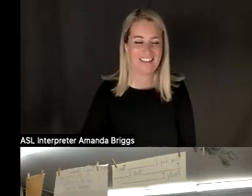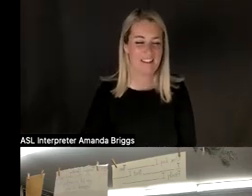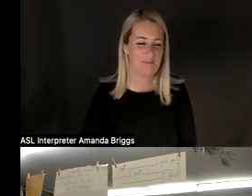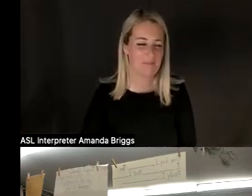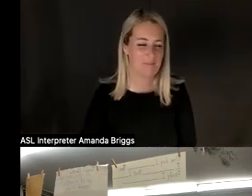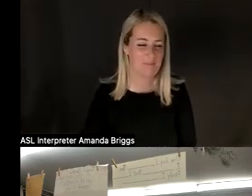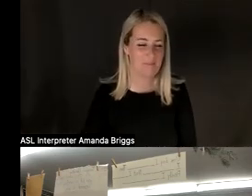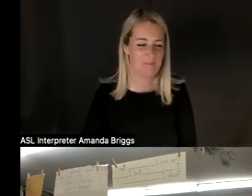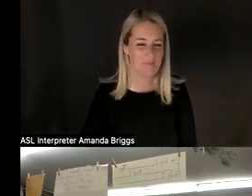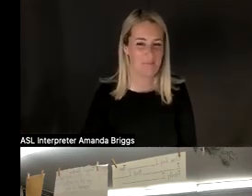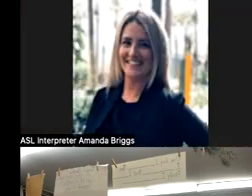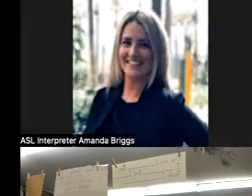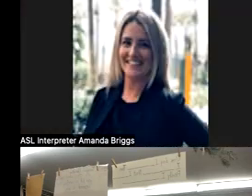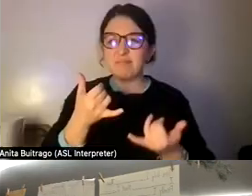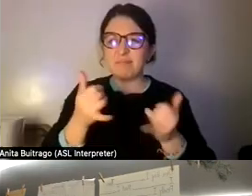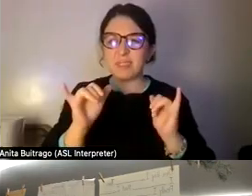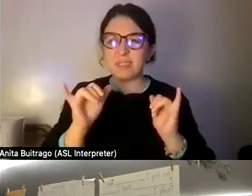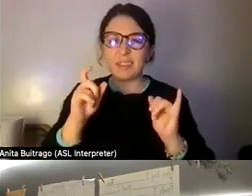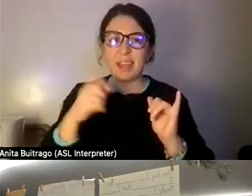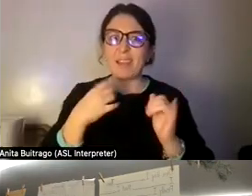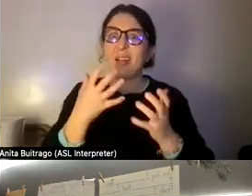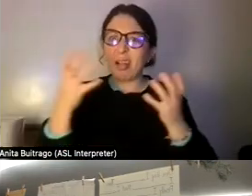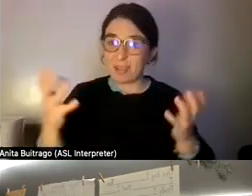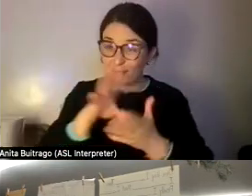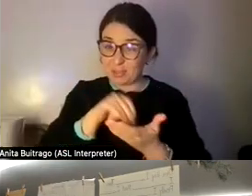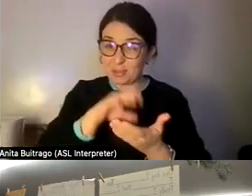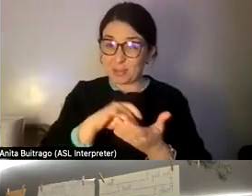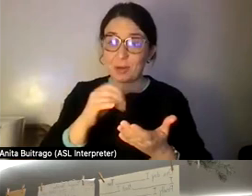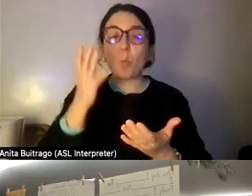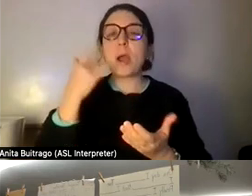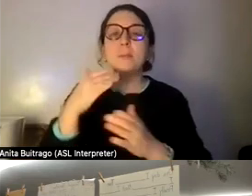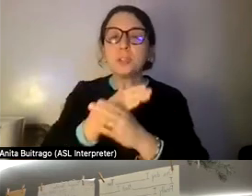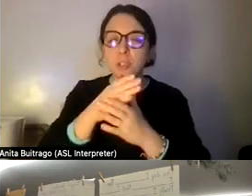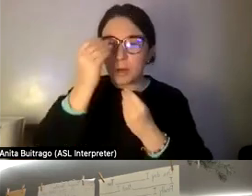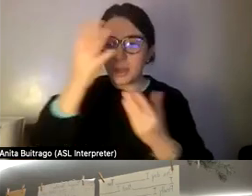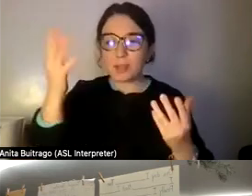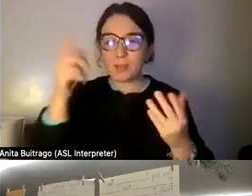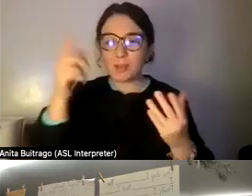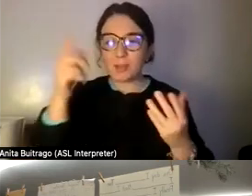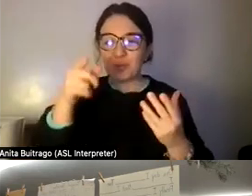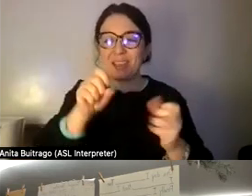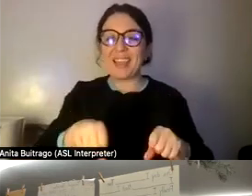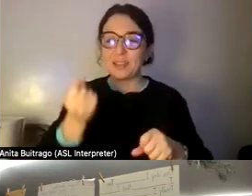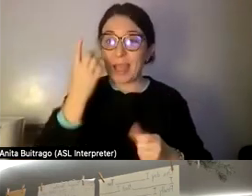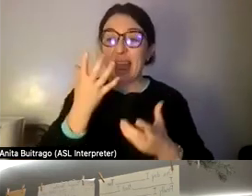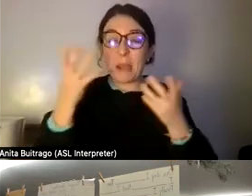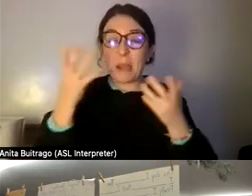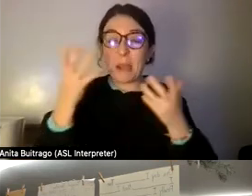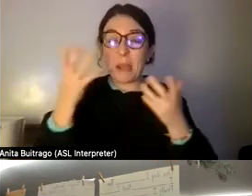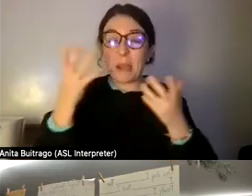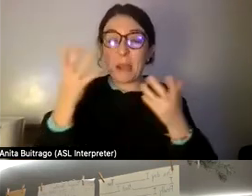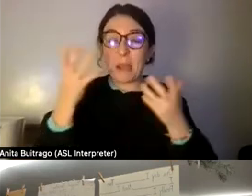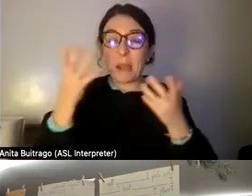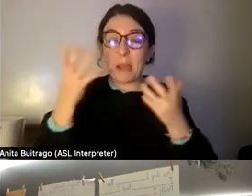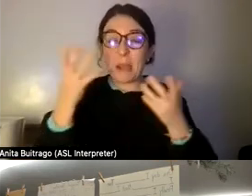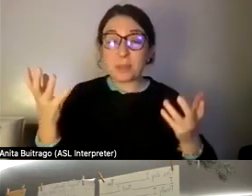learn. So the reason I'm sharing this with you guys today is so you can understand how much is involved and how hard it is